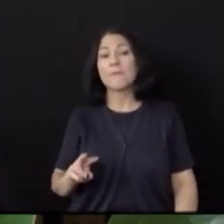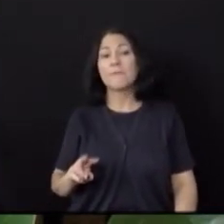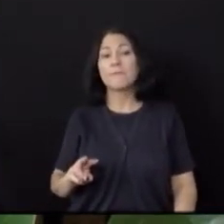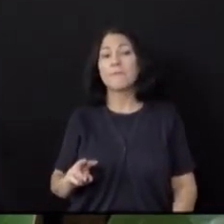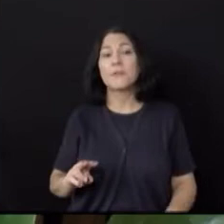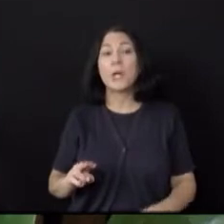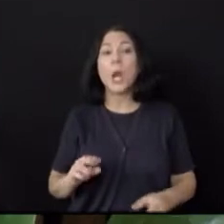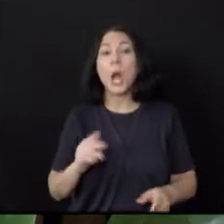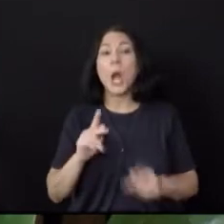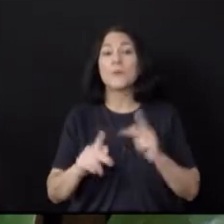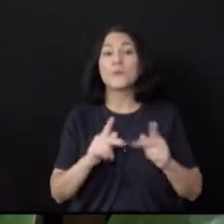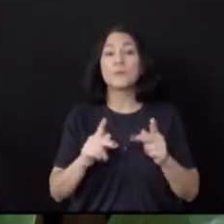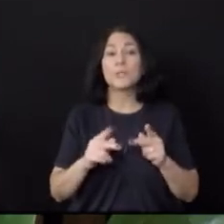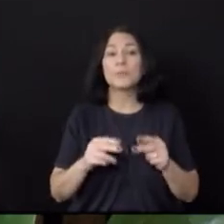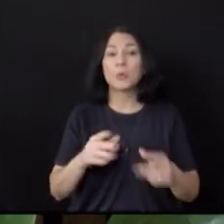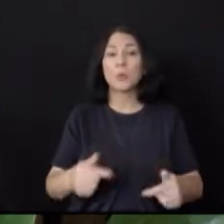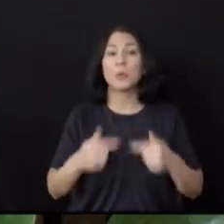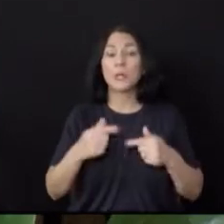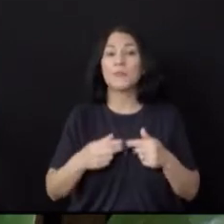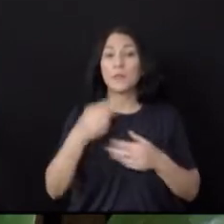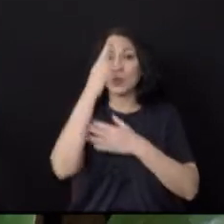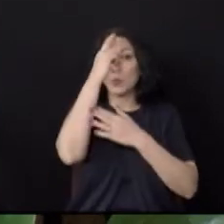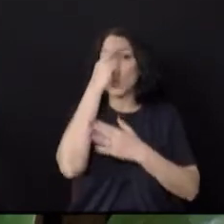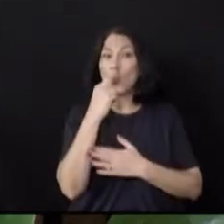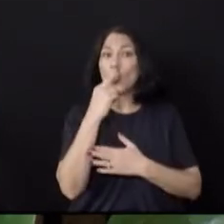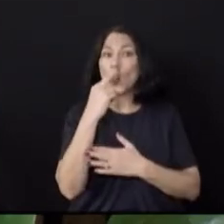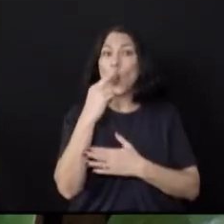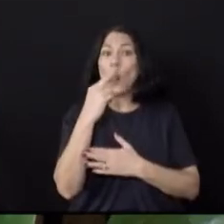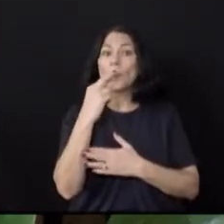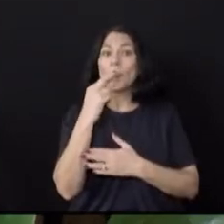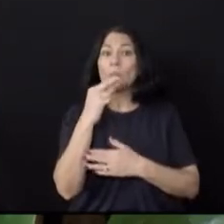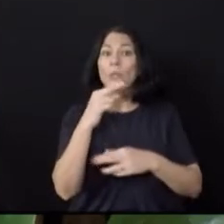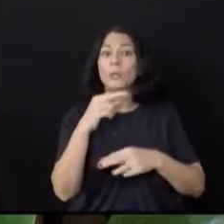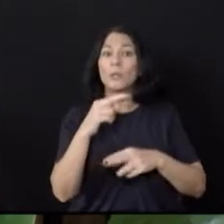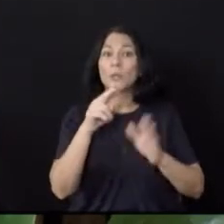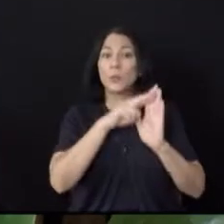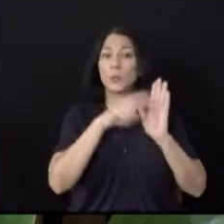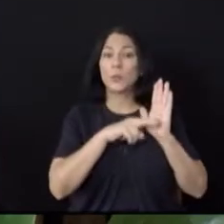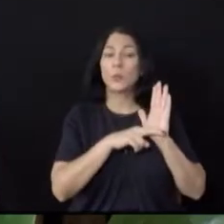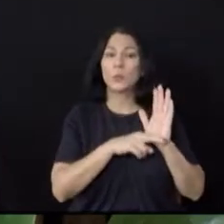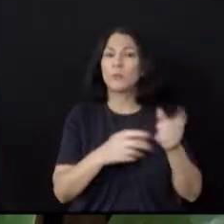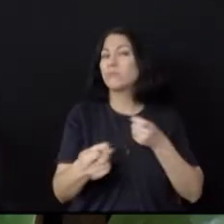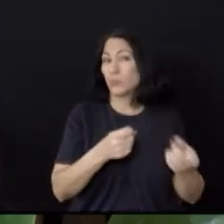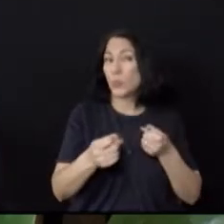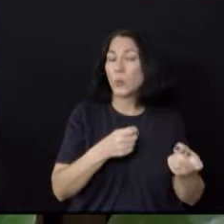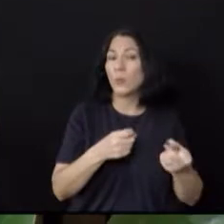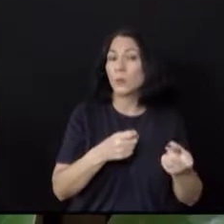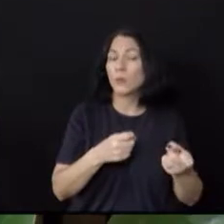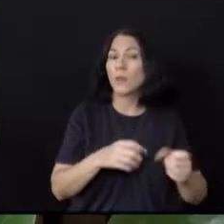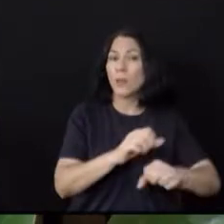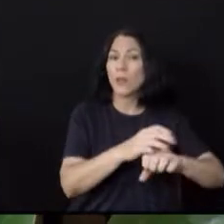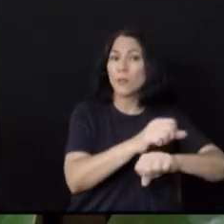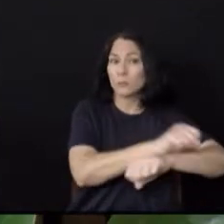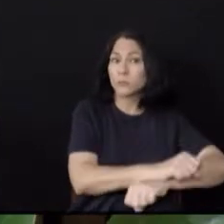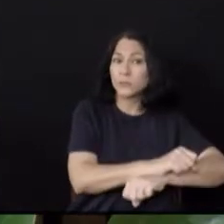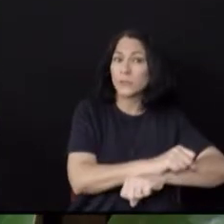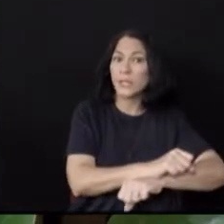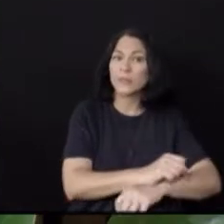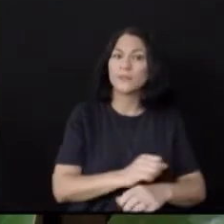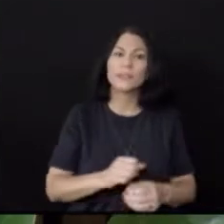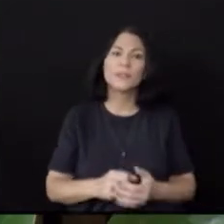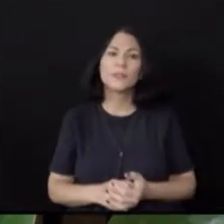Roman rule were enslaved in one form or another. To quote the great theologian Bruce